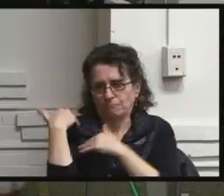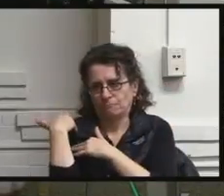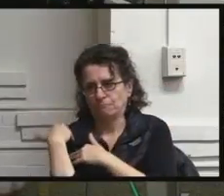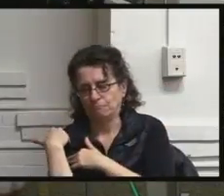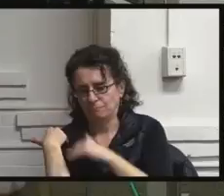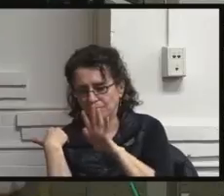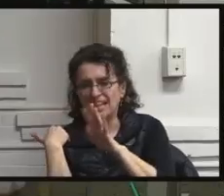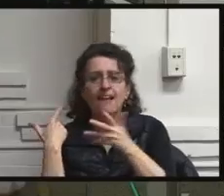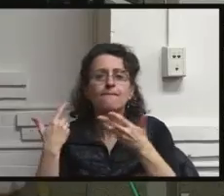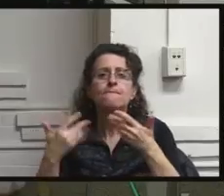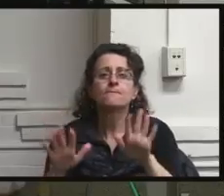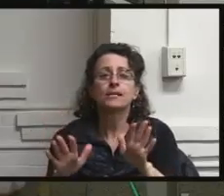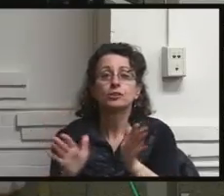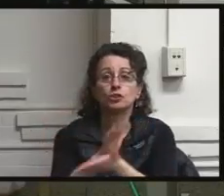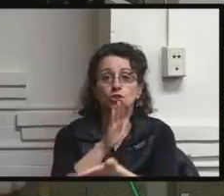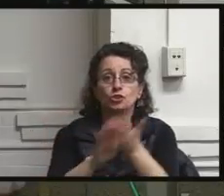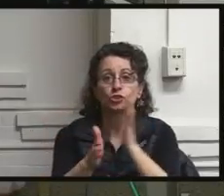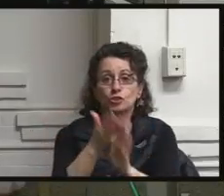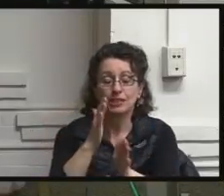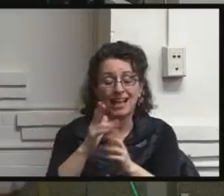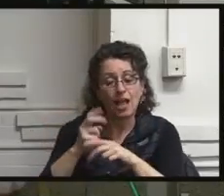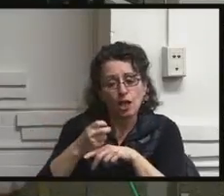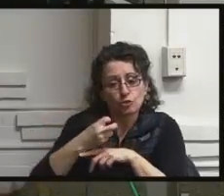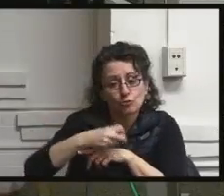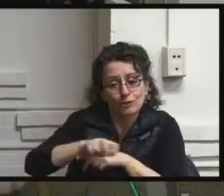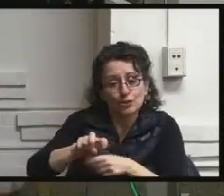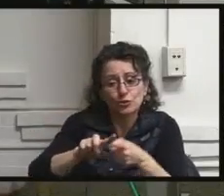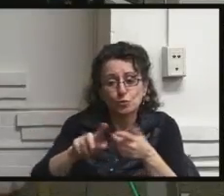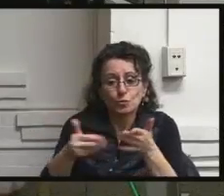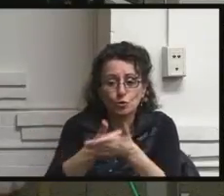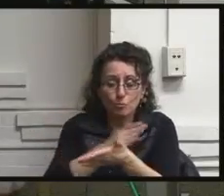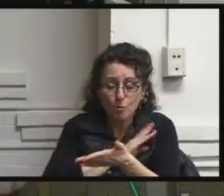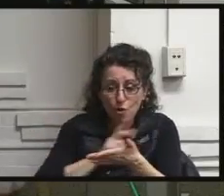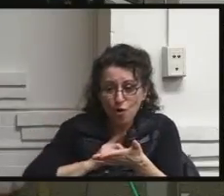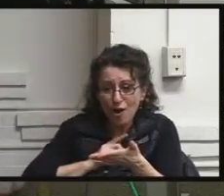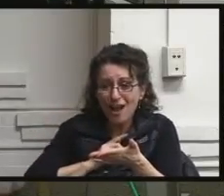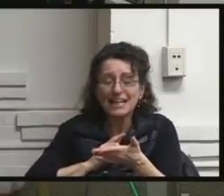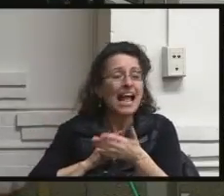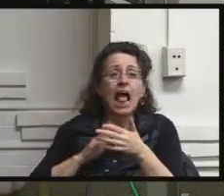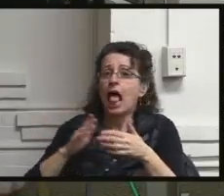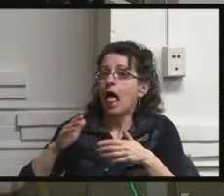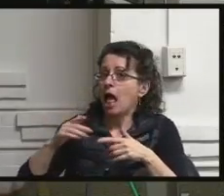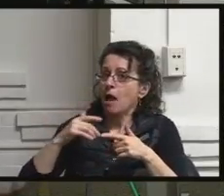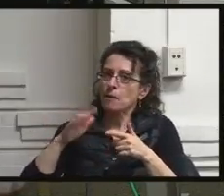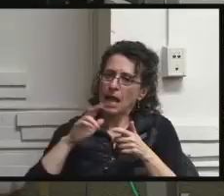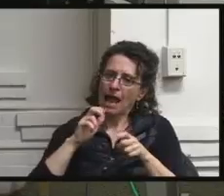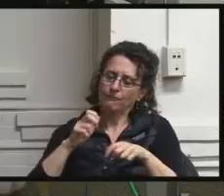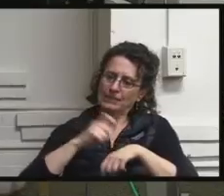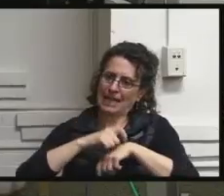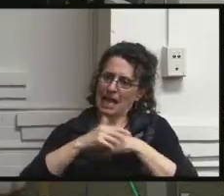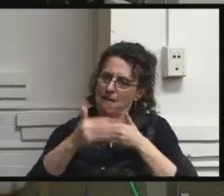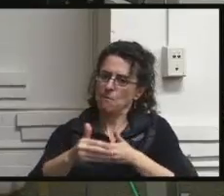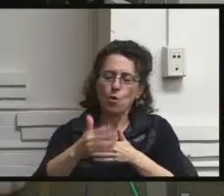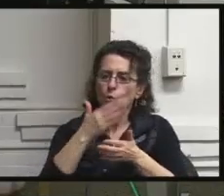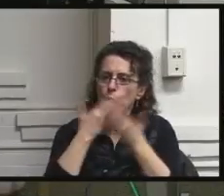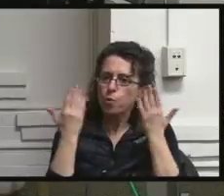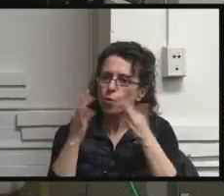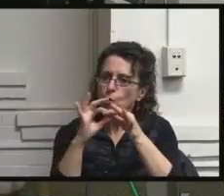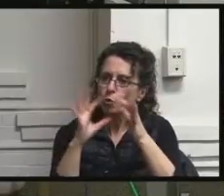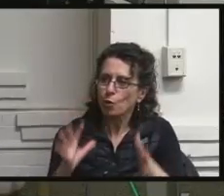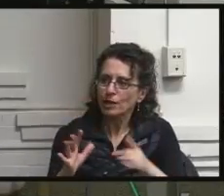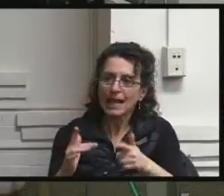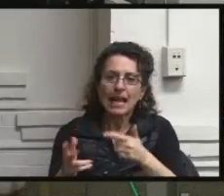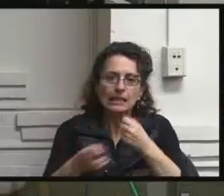long transitional period, there's this money here. And so, thank you. I'm glad we're not in debt.